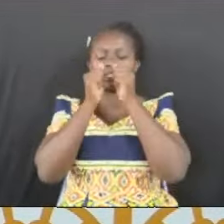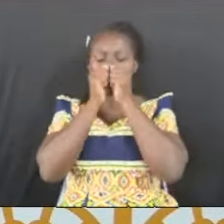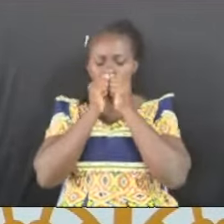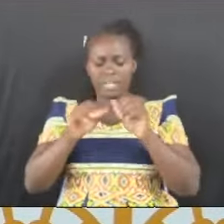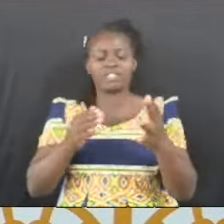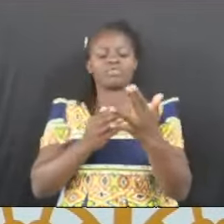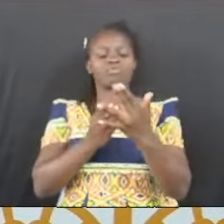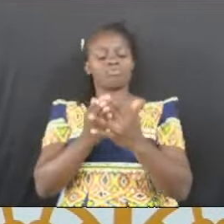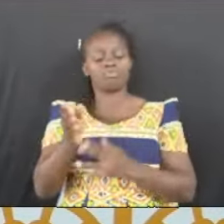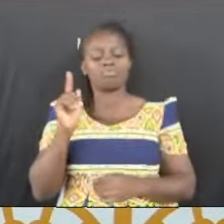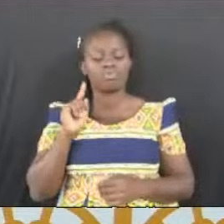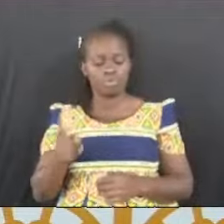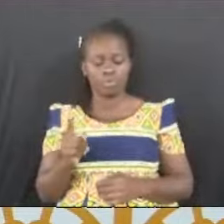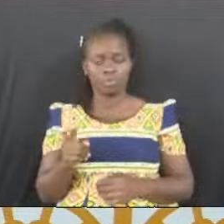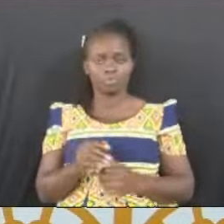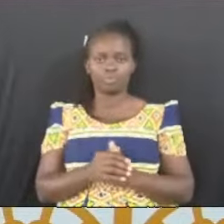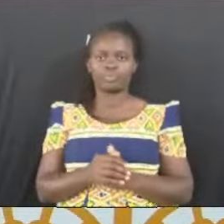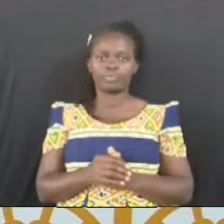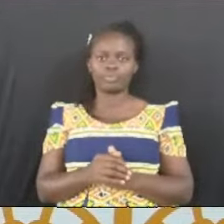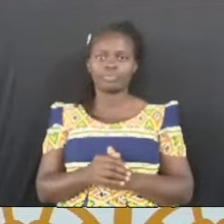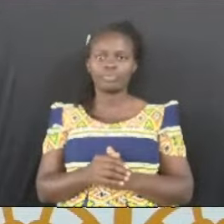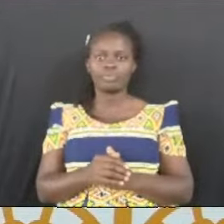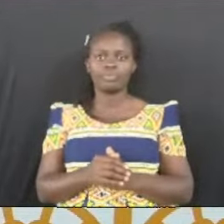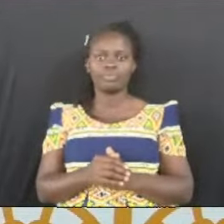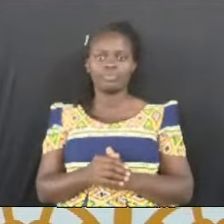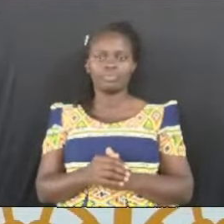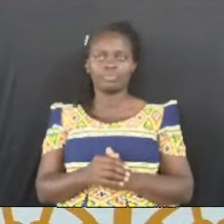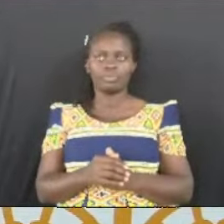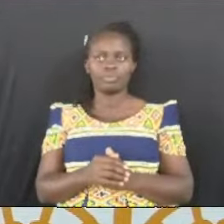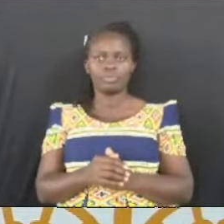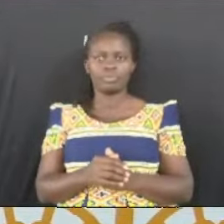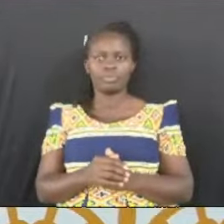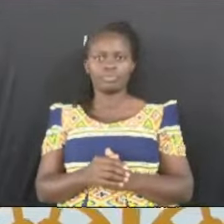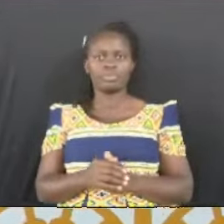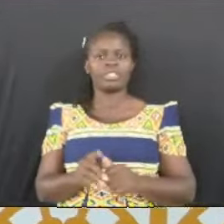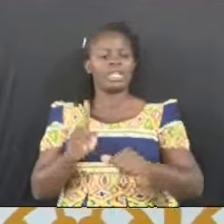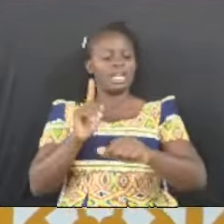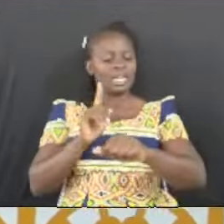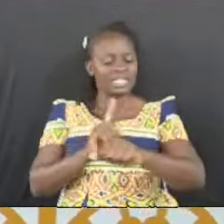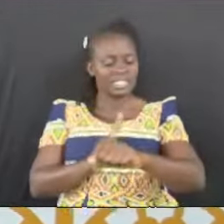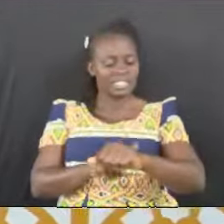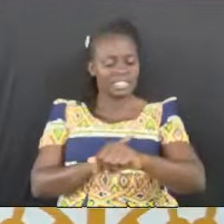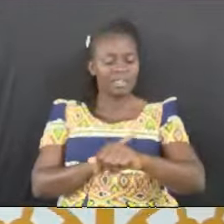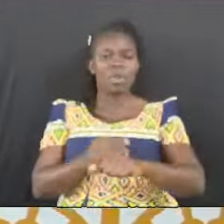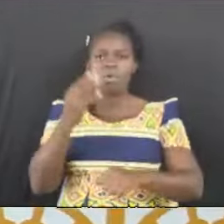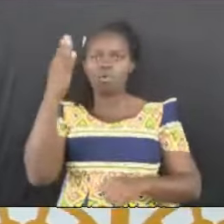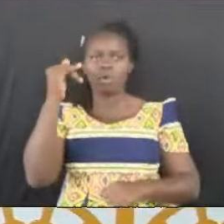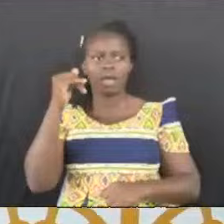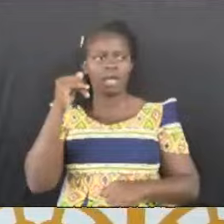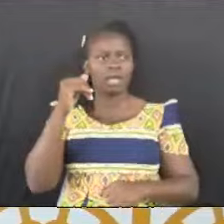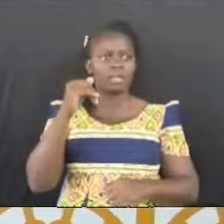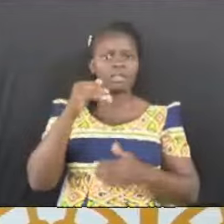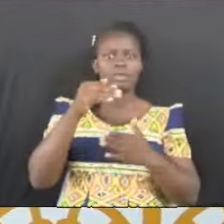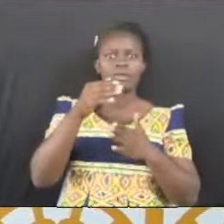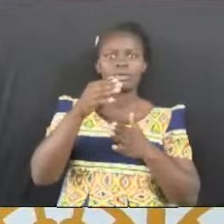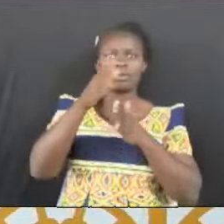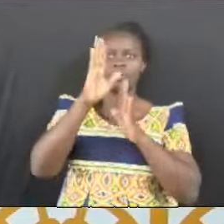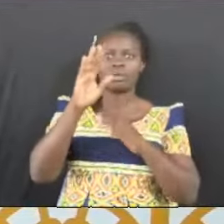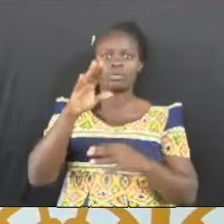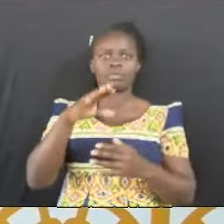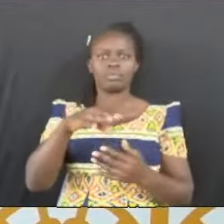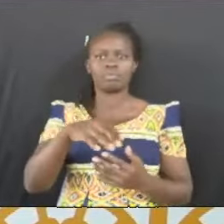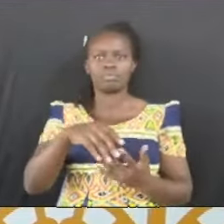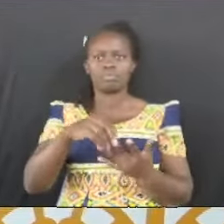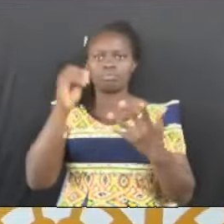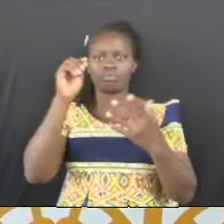By the way, let me open a parenthesis. Why did God choose us as Seventh-day Adventists?